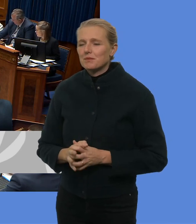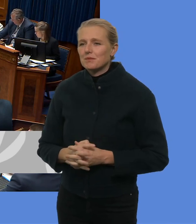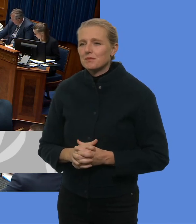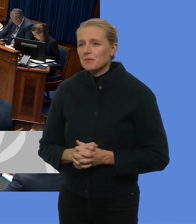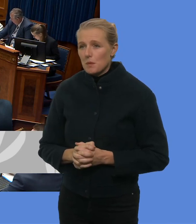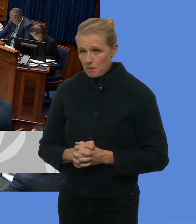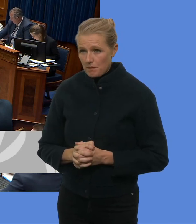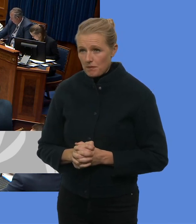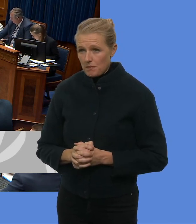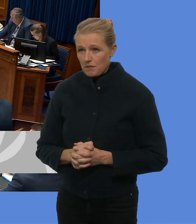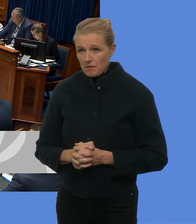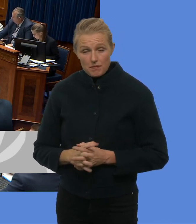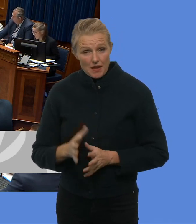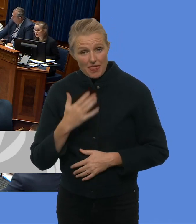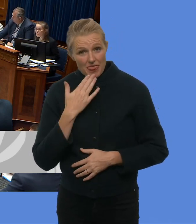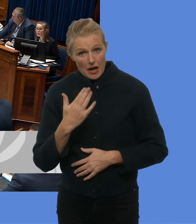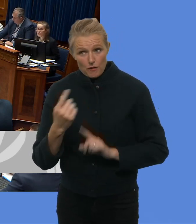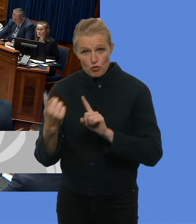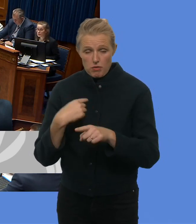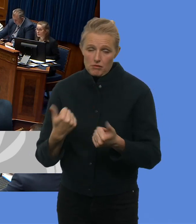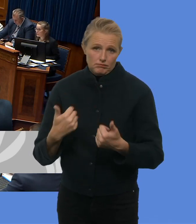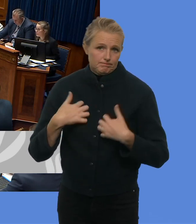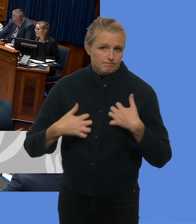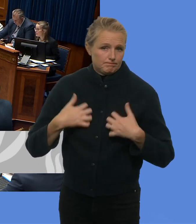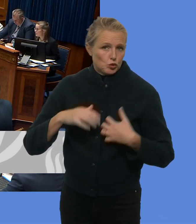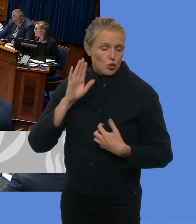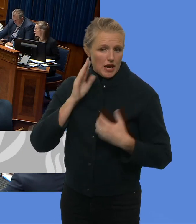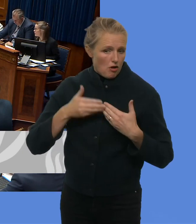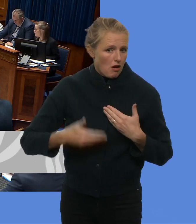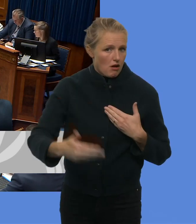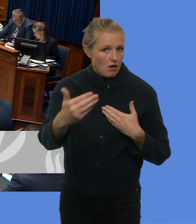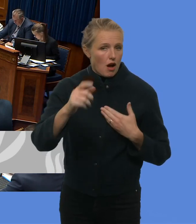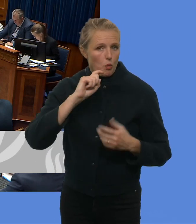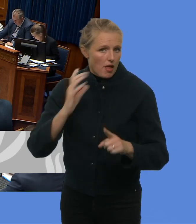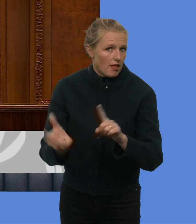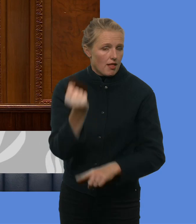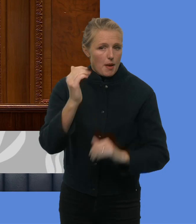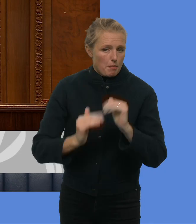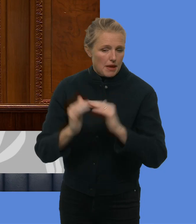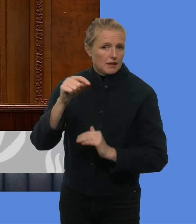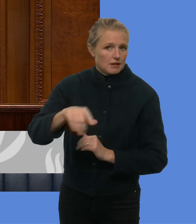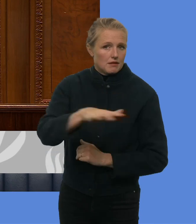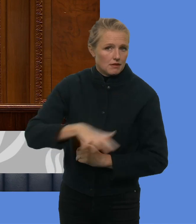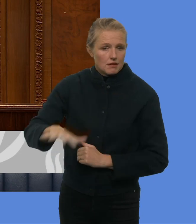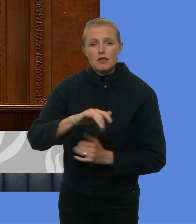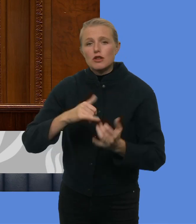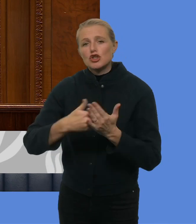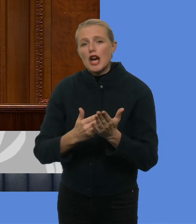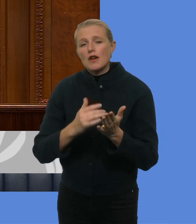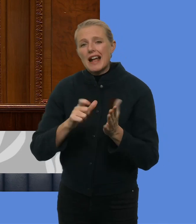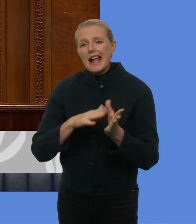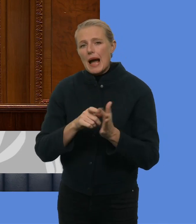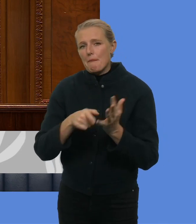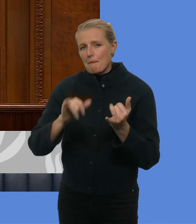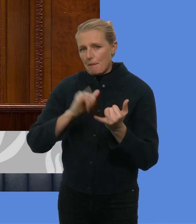I thank the Minister for his reply and welcome the timeline here. Minister, you'll also be aware that when the